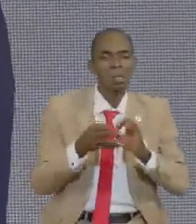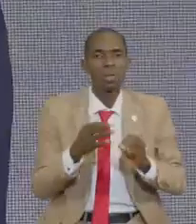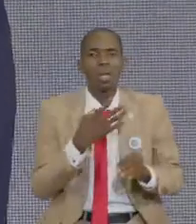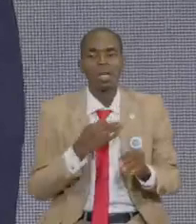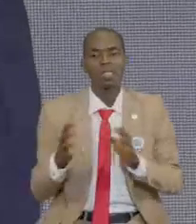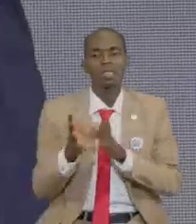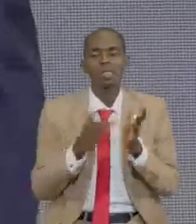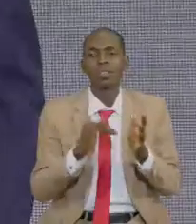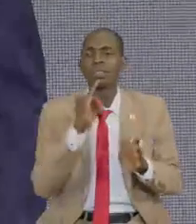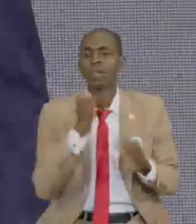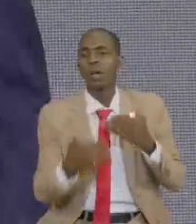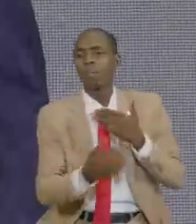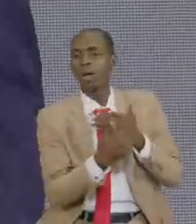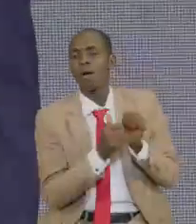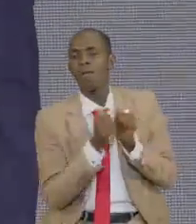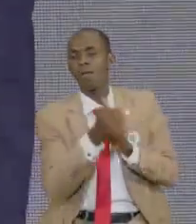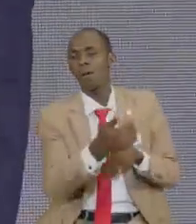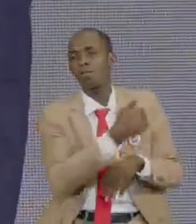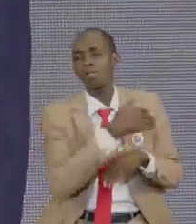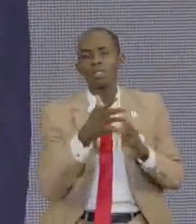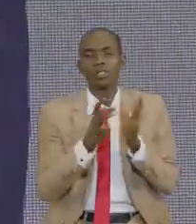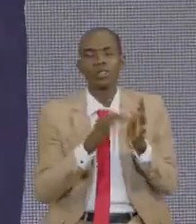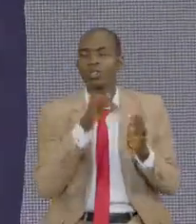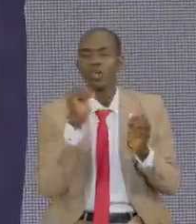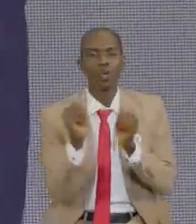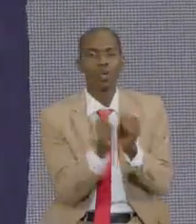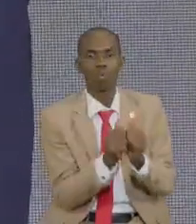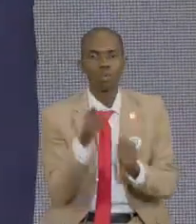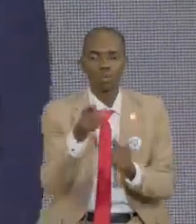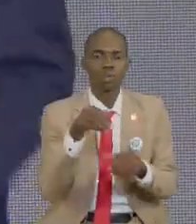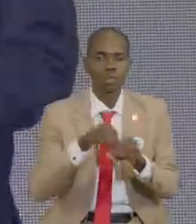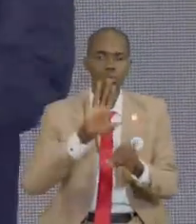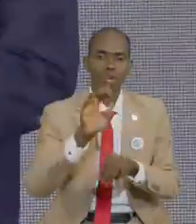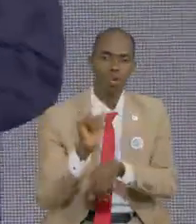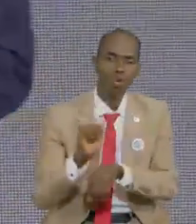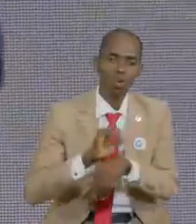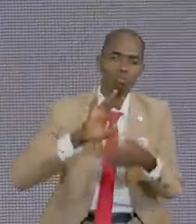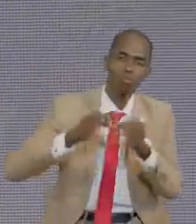background? He's not really in a service you render.